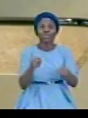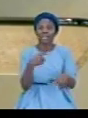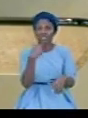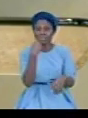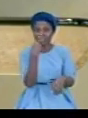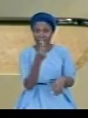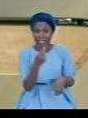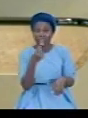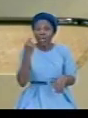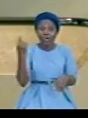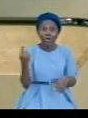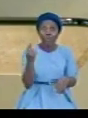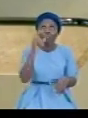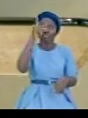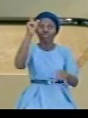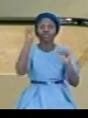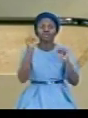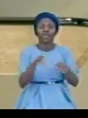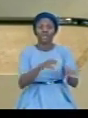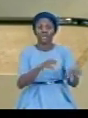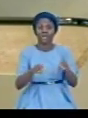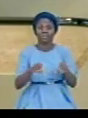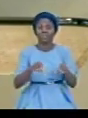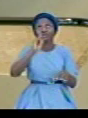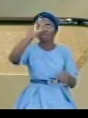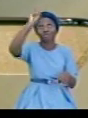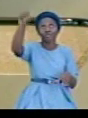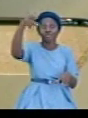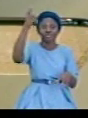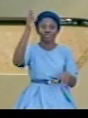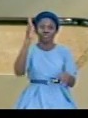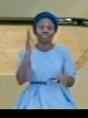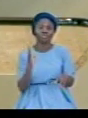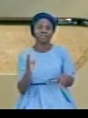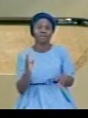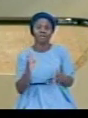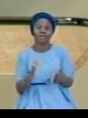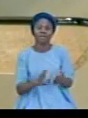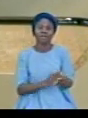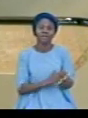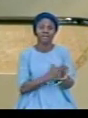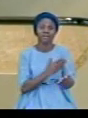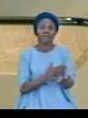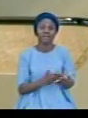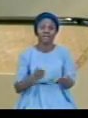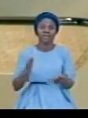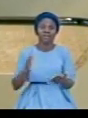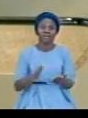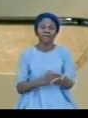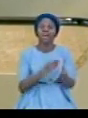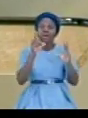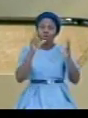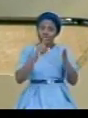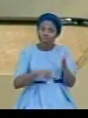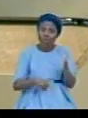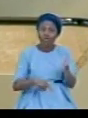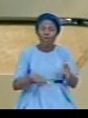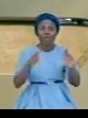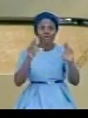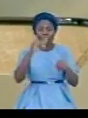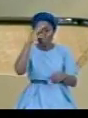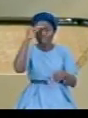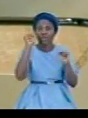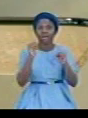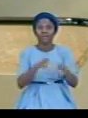save, only you can heal, Jehovah. What no man can do,